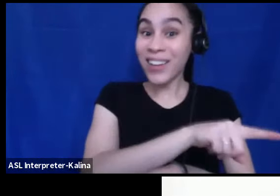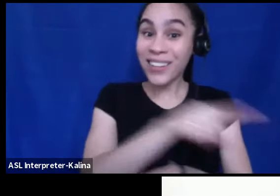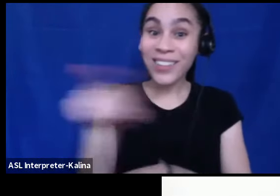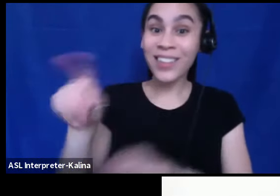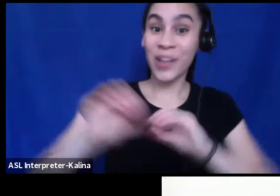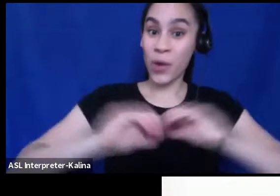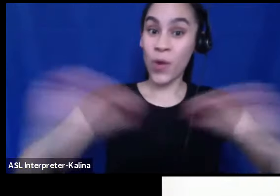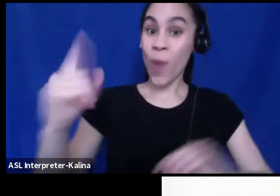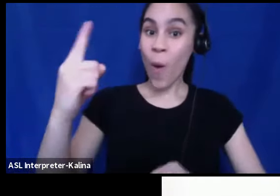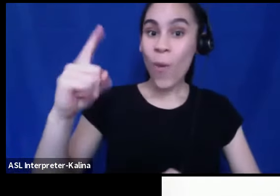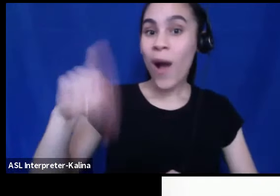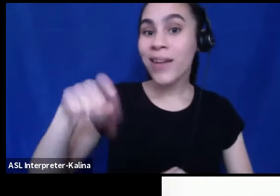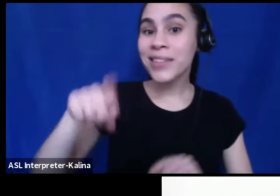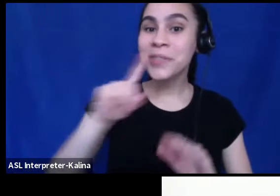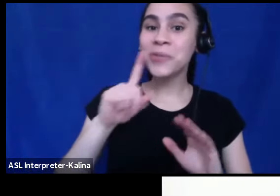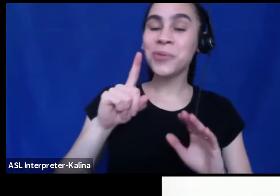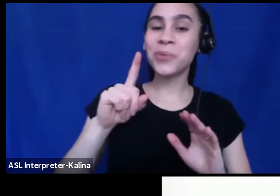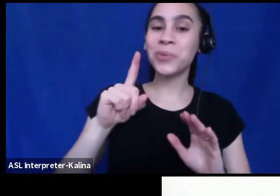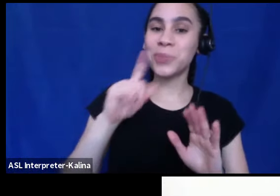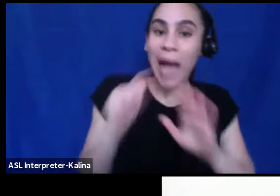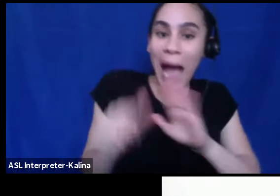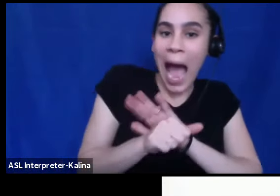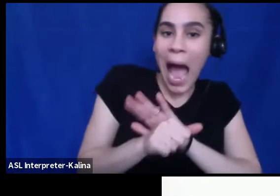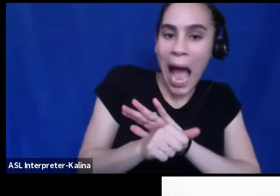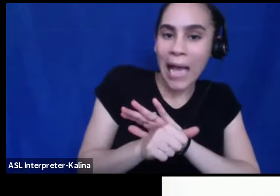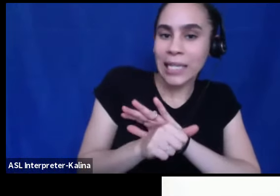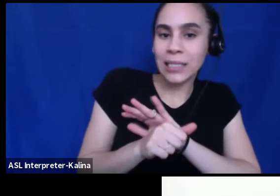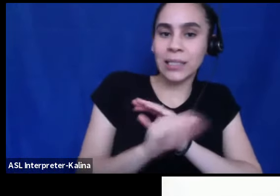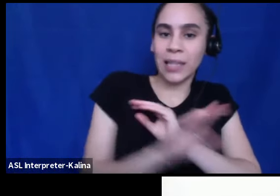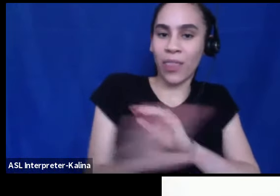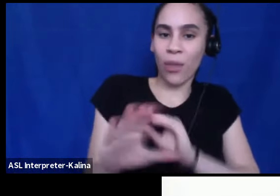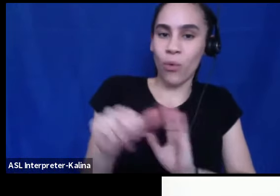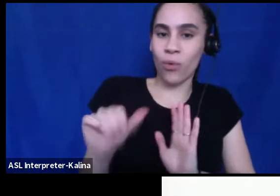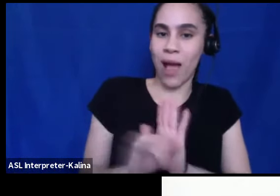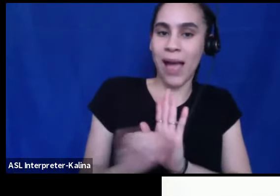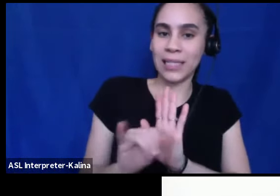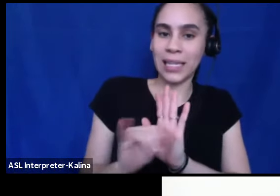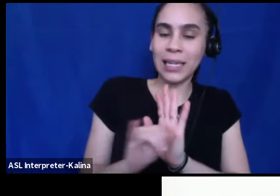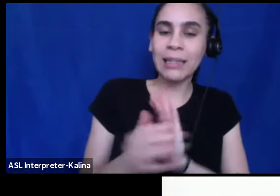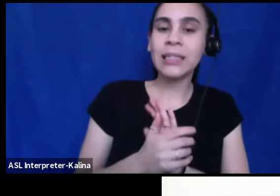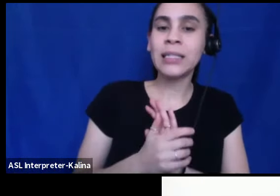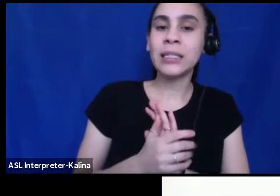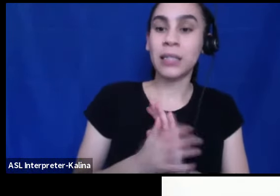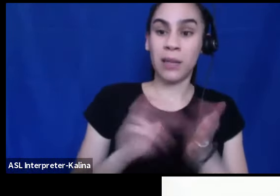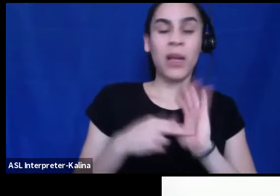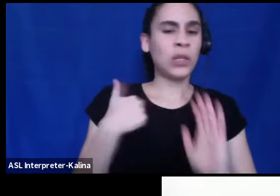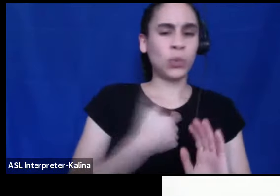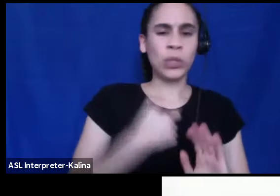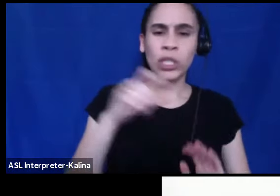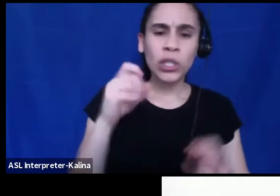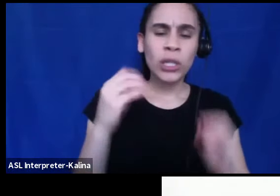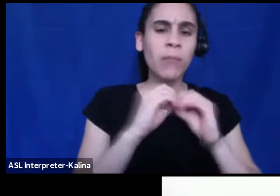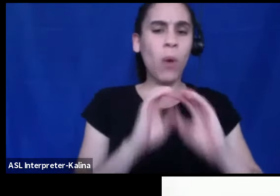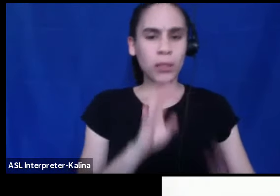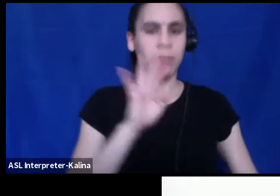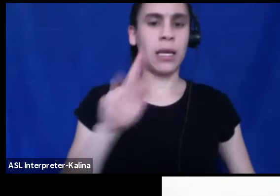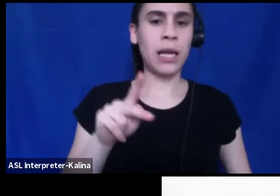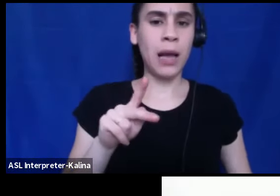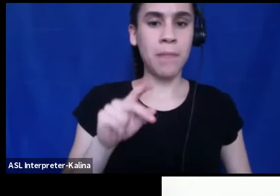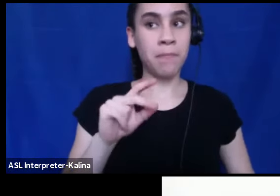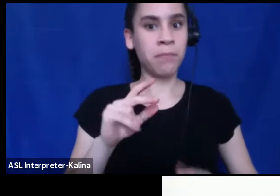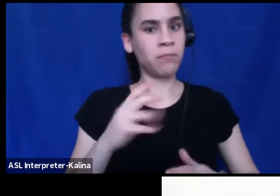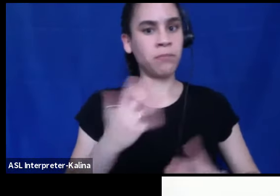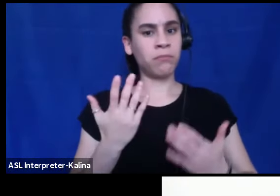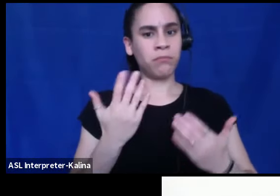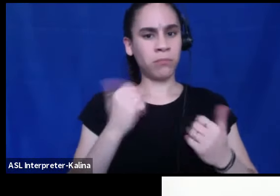of themselves or any part of who they are. And so, if anything, we should be speaking up more about it and not hiding